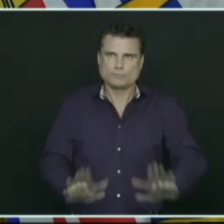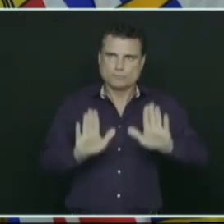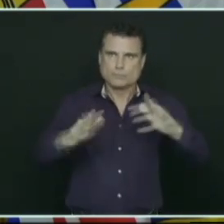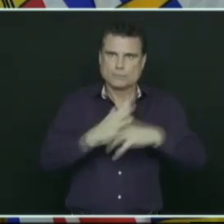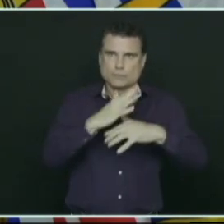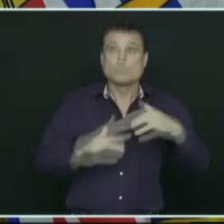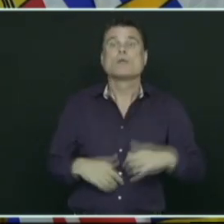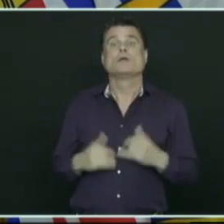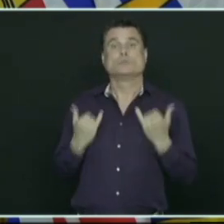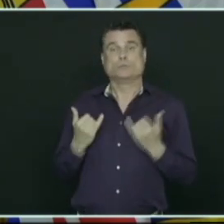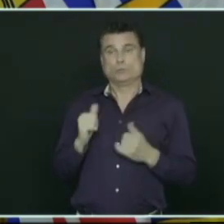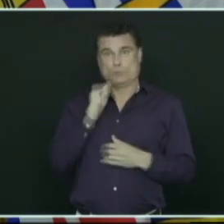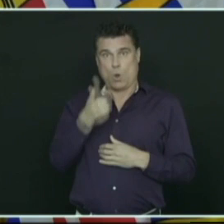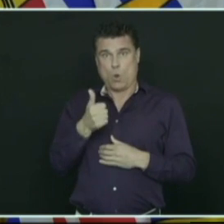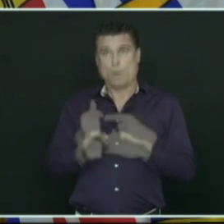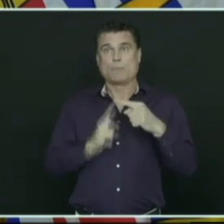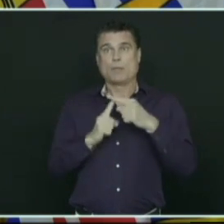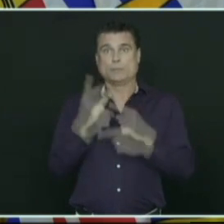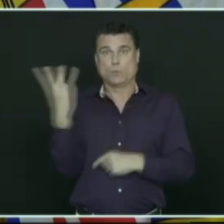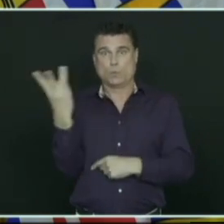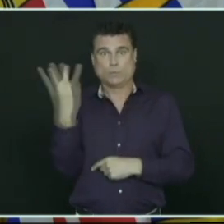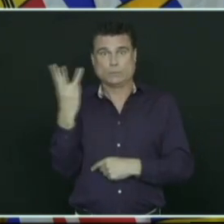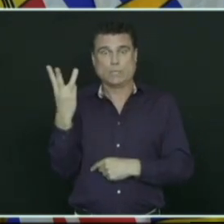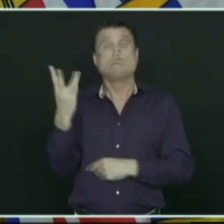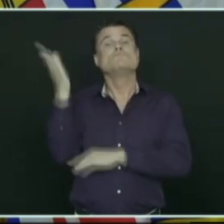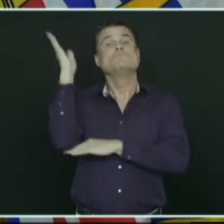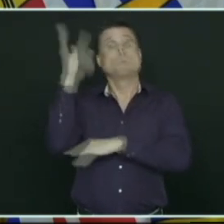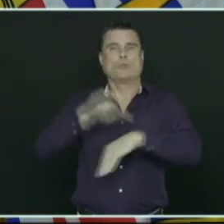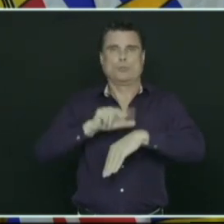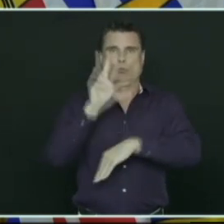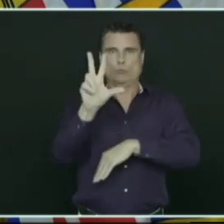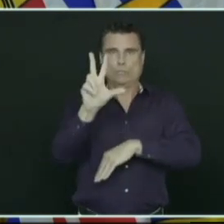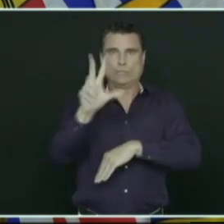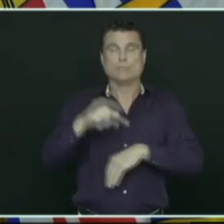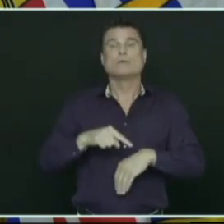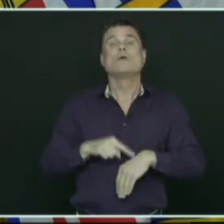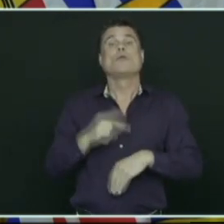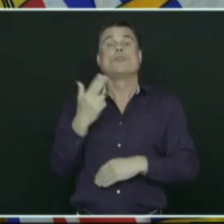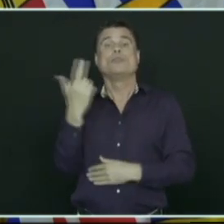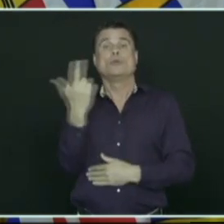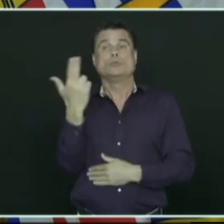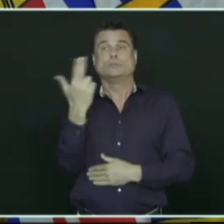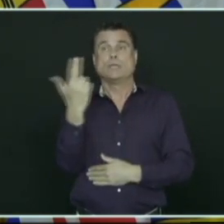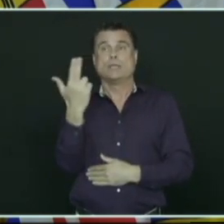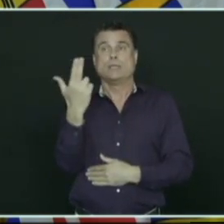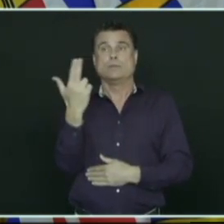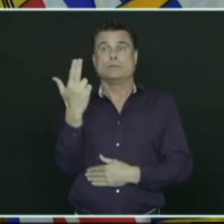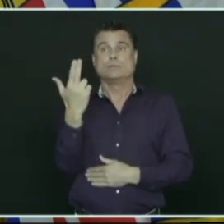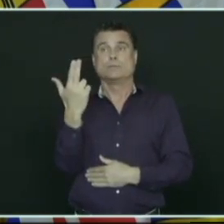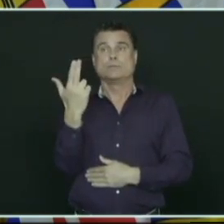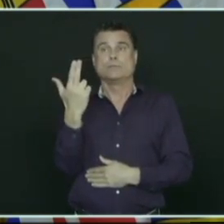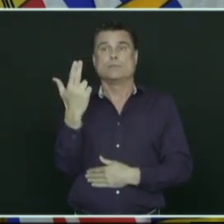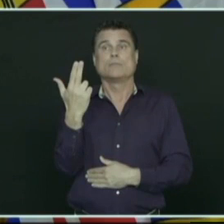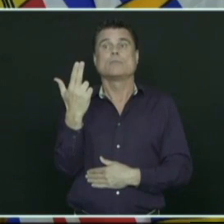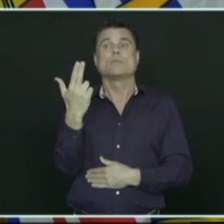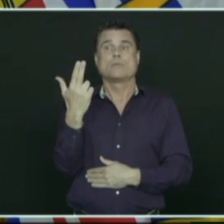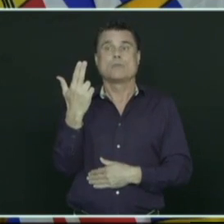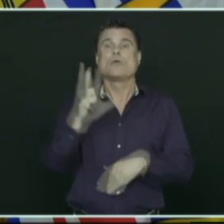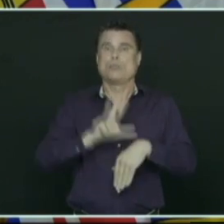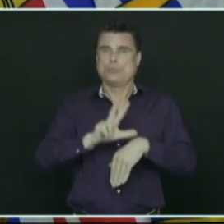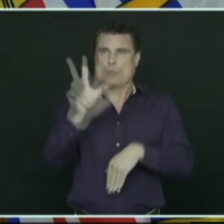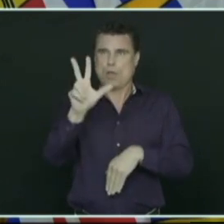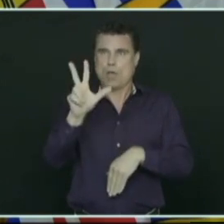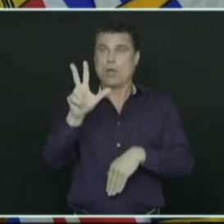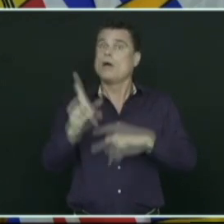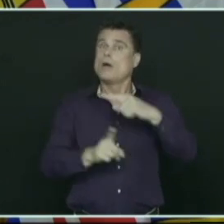1,490 people who have tested positive for COVID-19 in our province. That includes 650 in the Vancouver Coastal Health